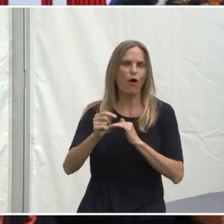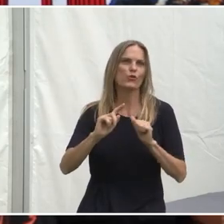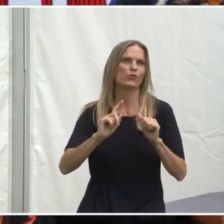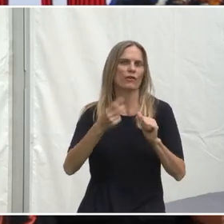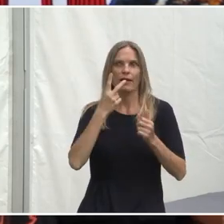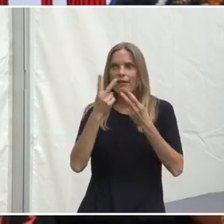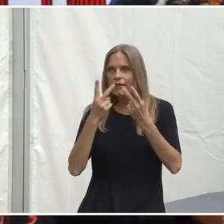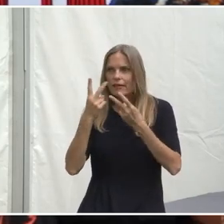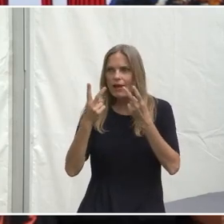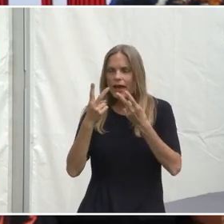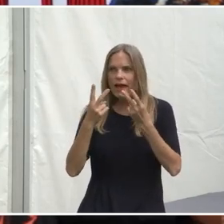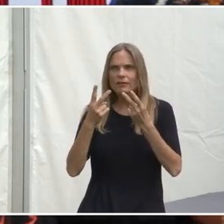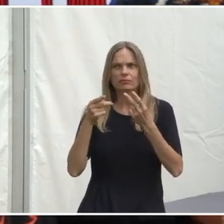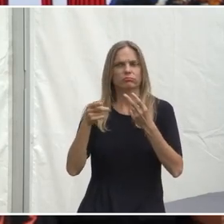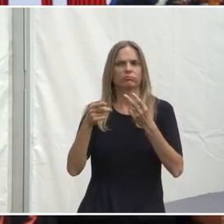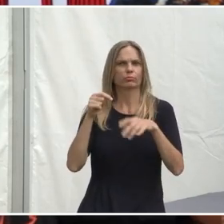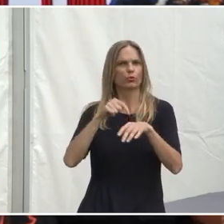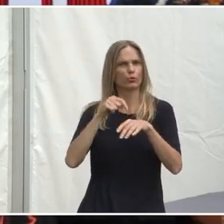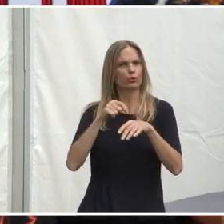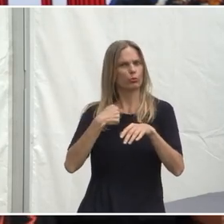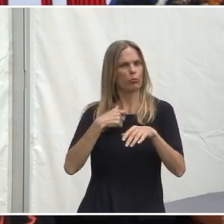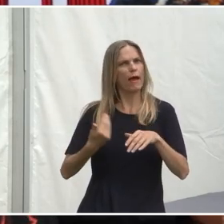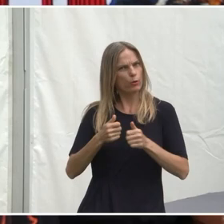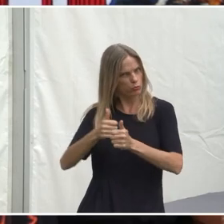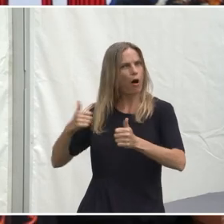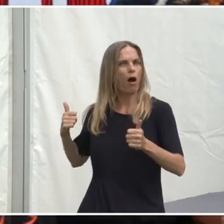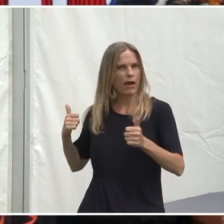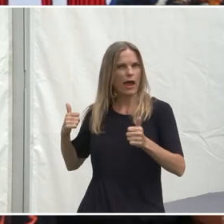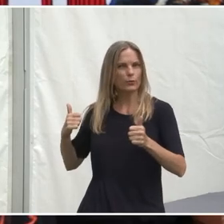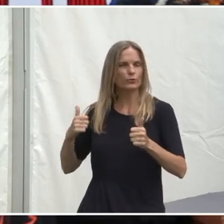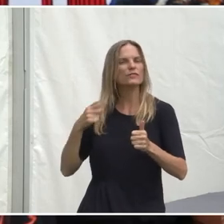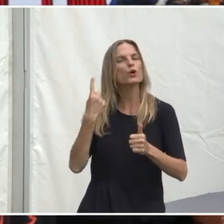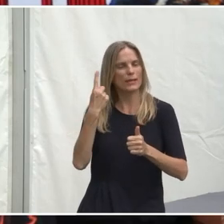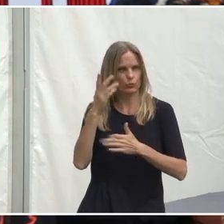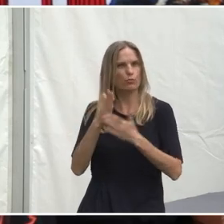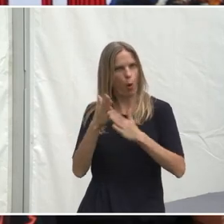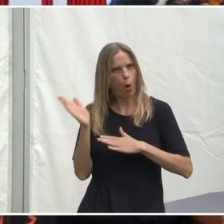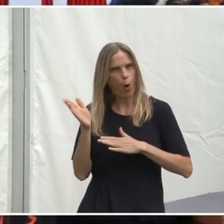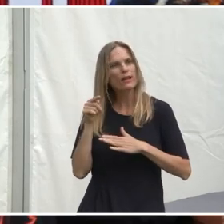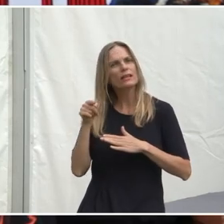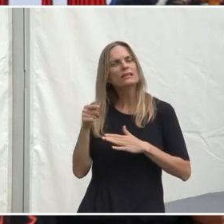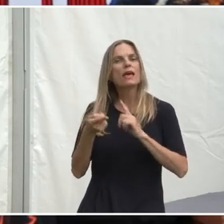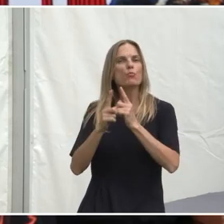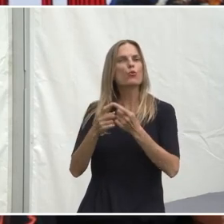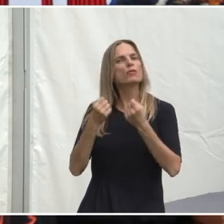like you are behind in life. I feel like this is the one side, which makes it really difficult to actually feel connected.